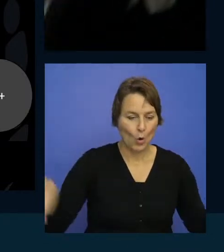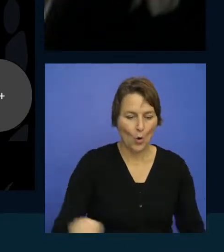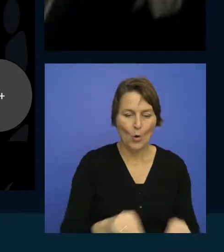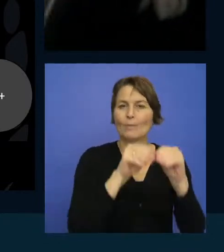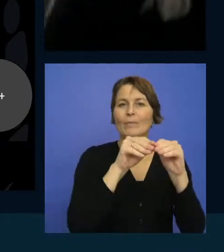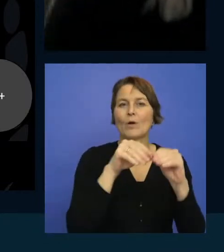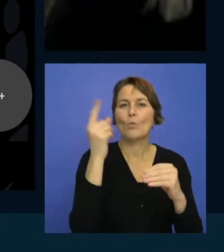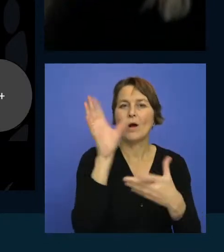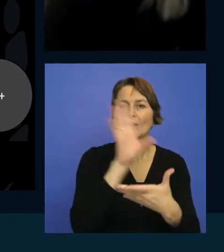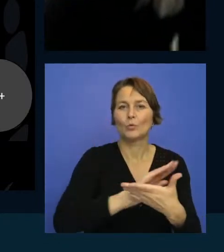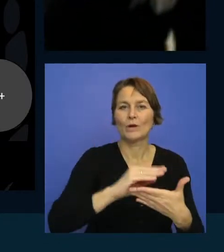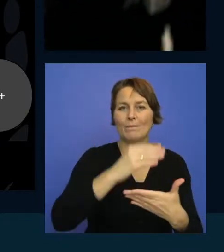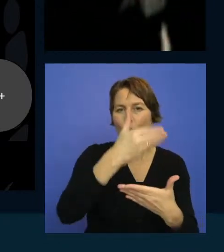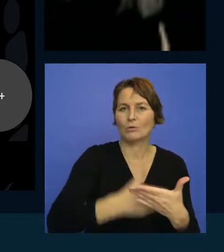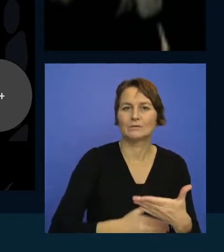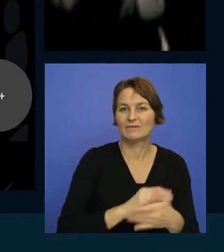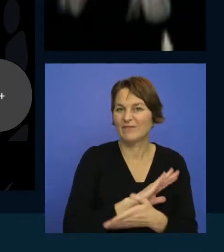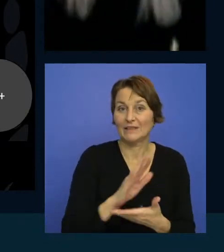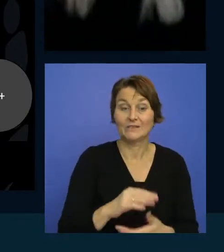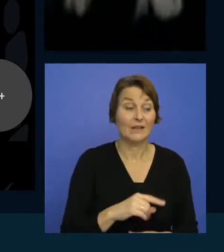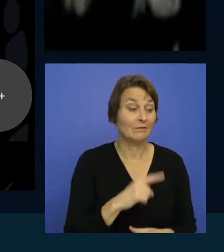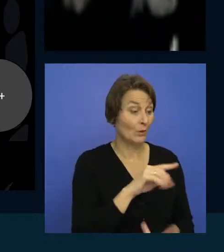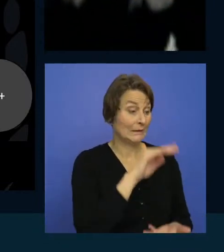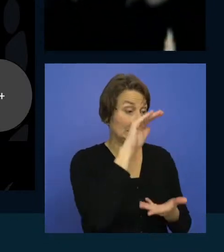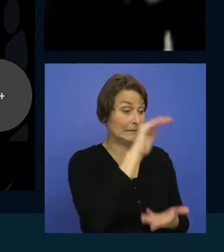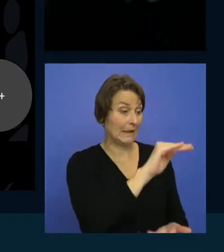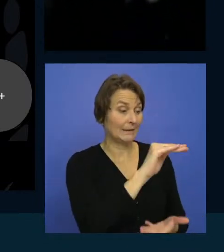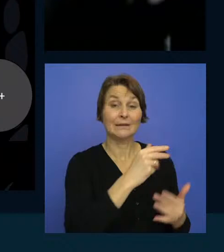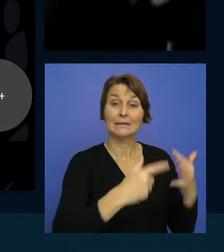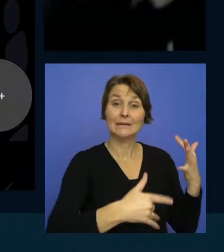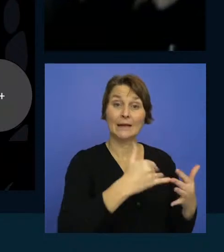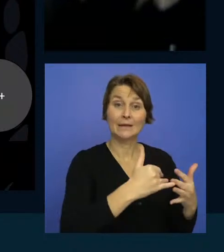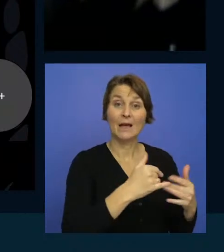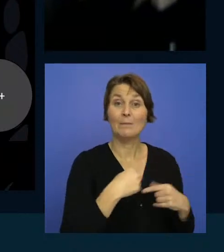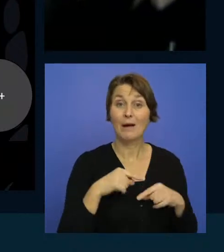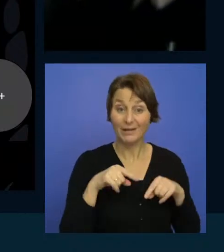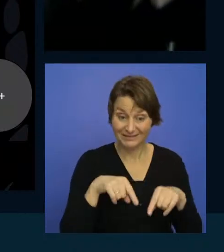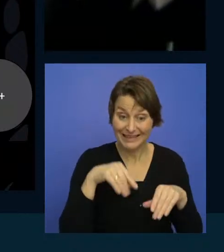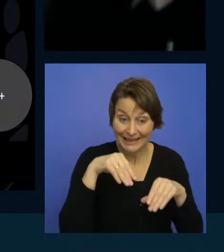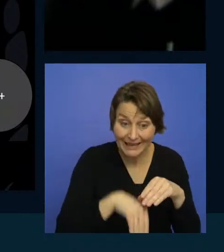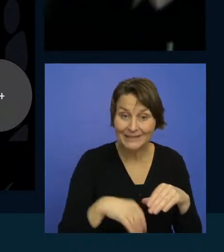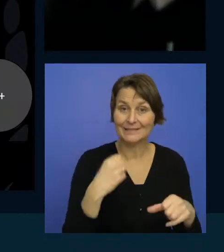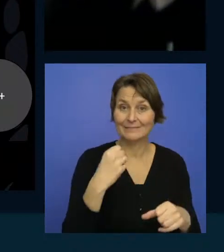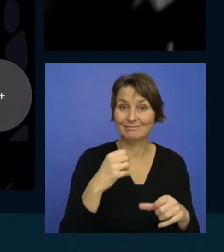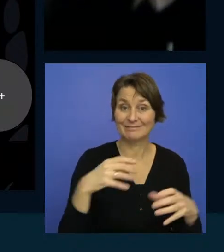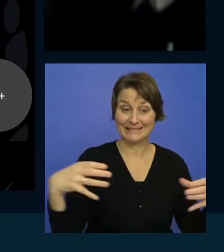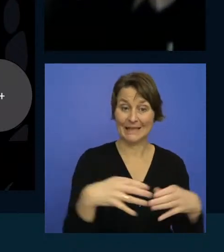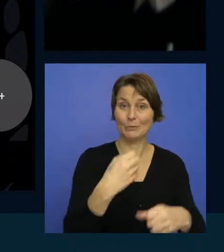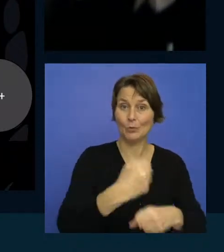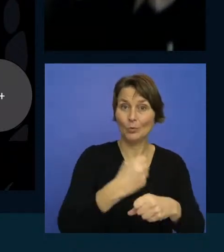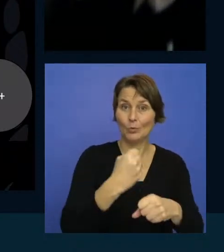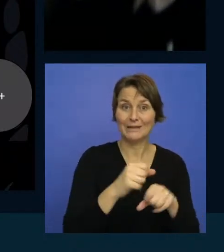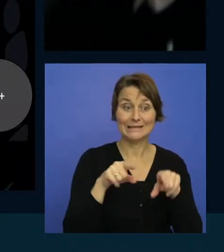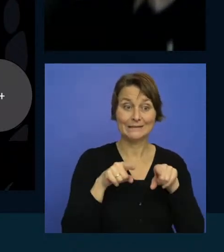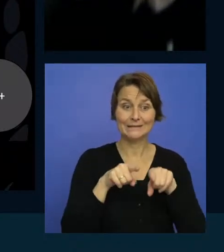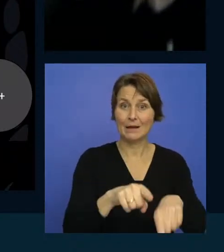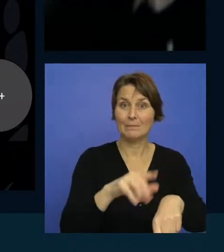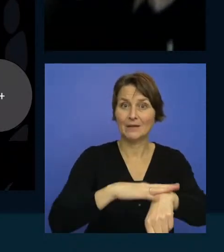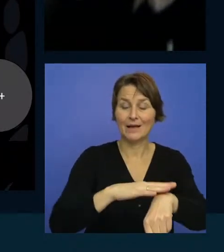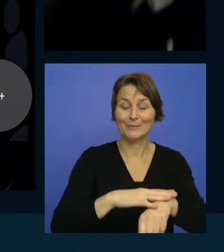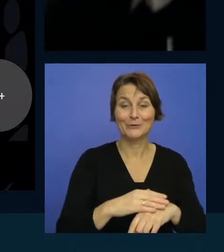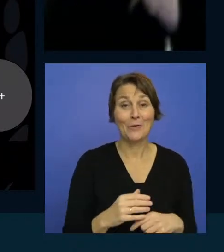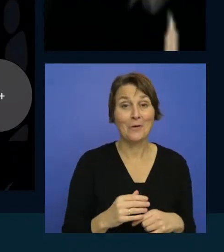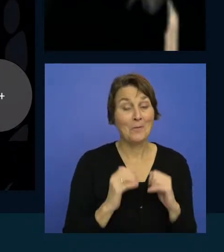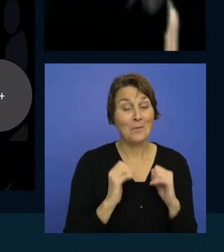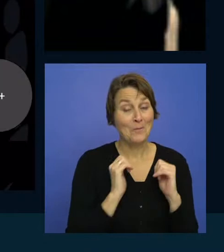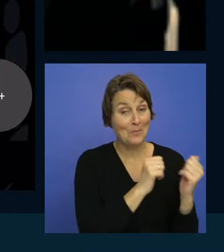set while you're working from Teams. So super excited